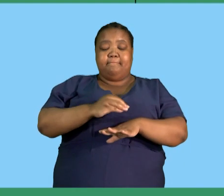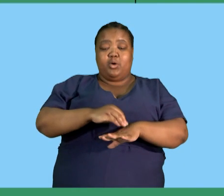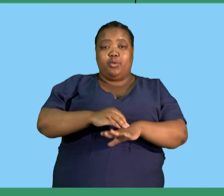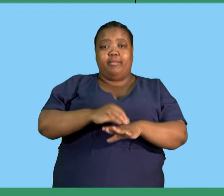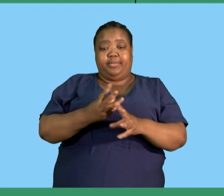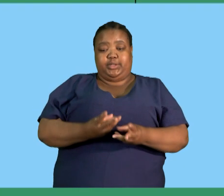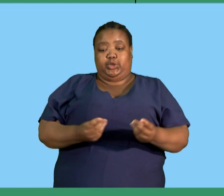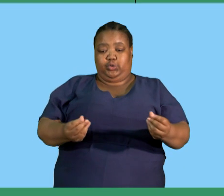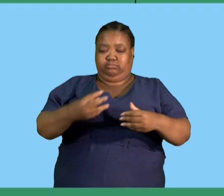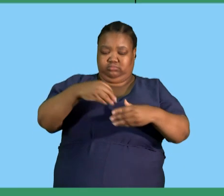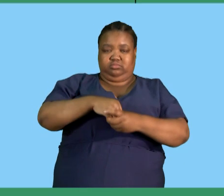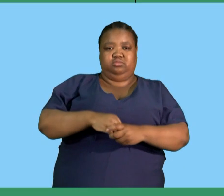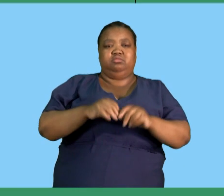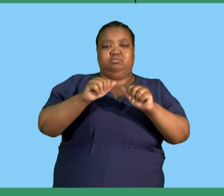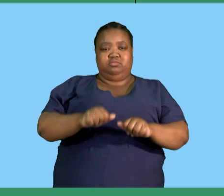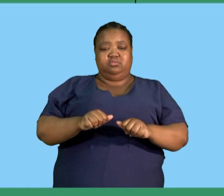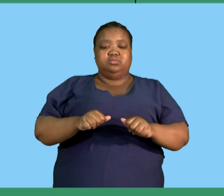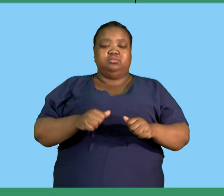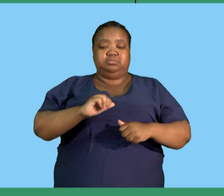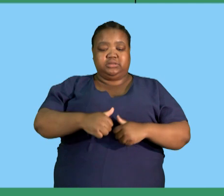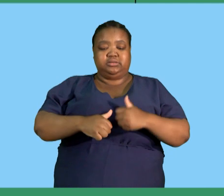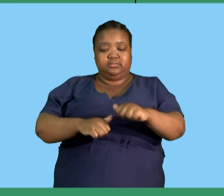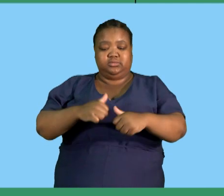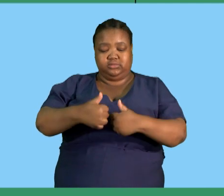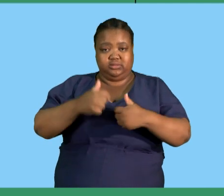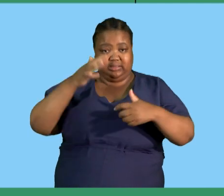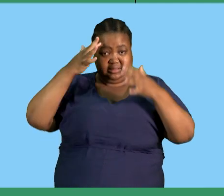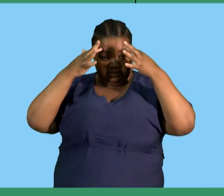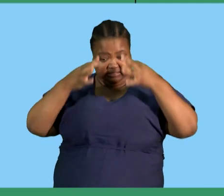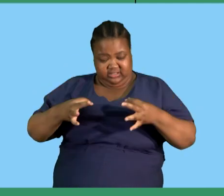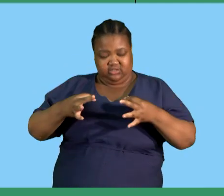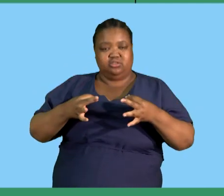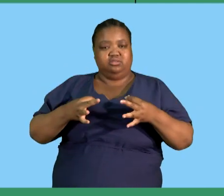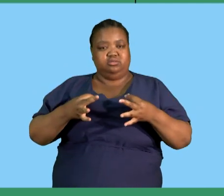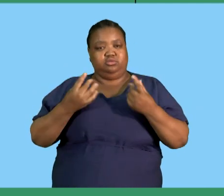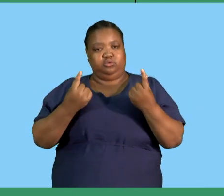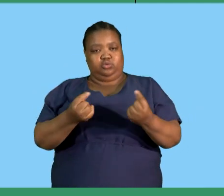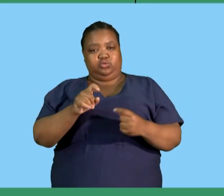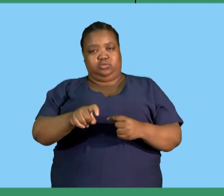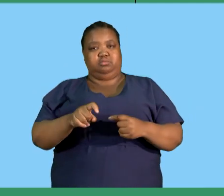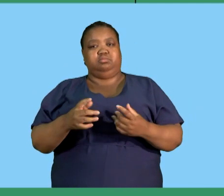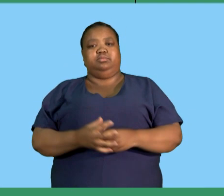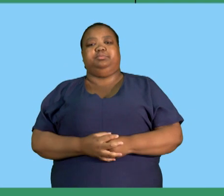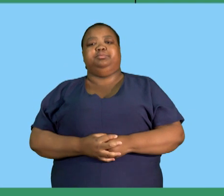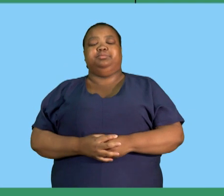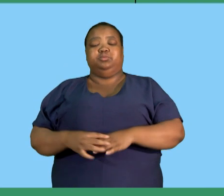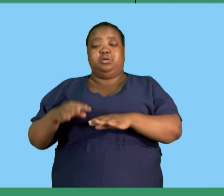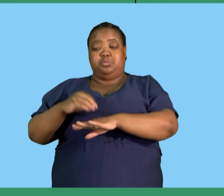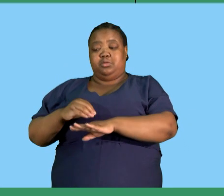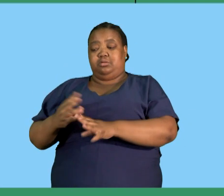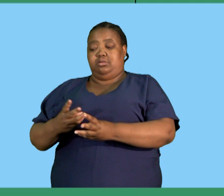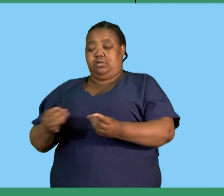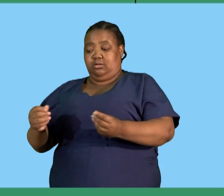solving cycle, as decisions need to be taken in each and every step we are taking decisions. Right, but problem solving process